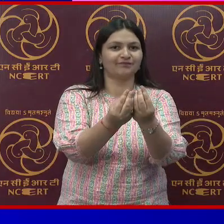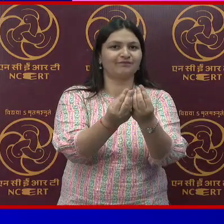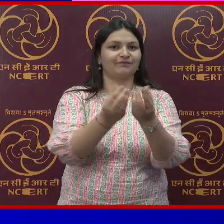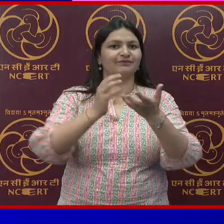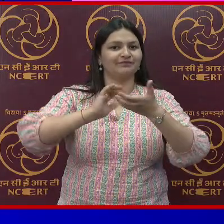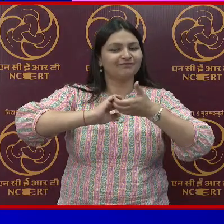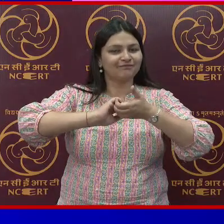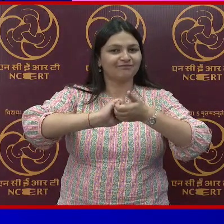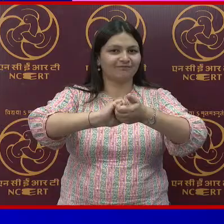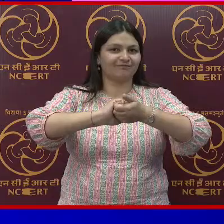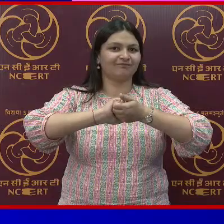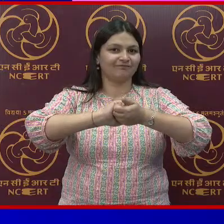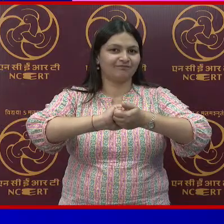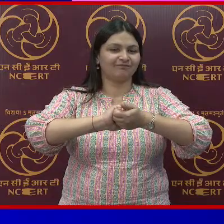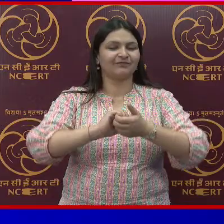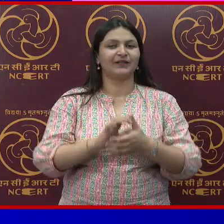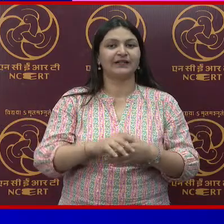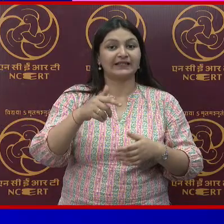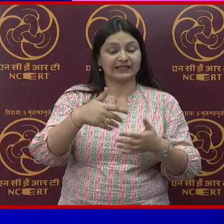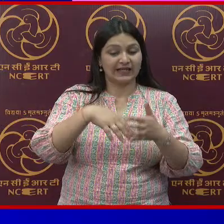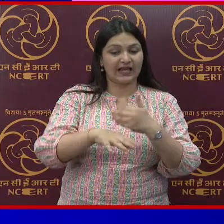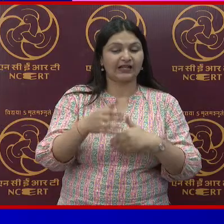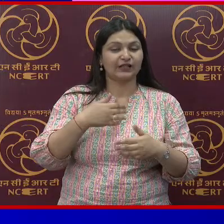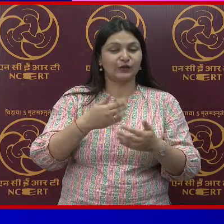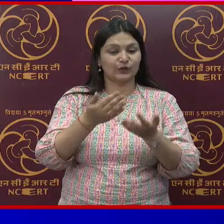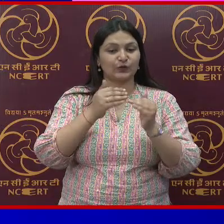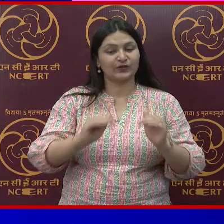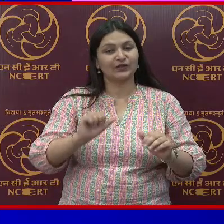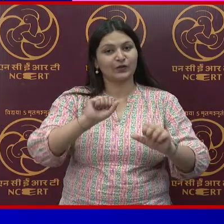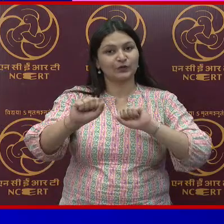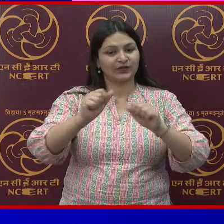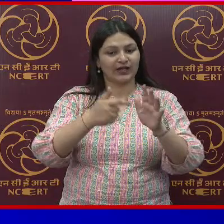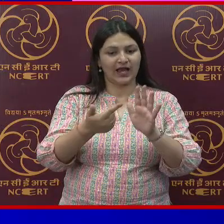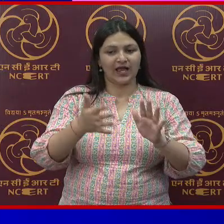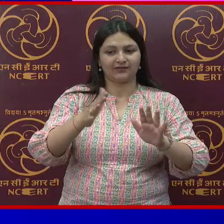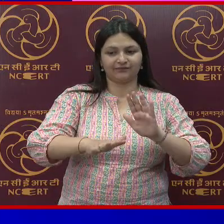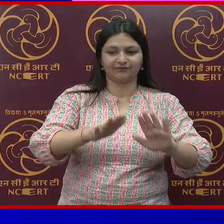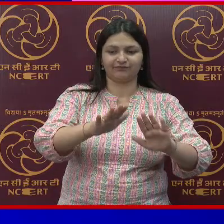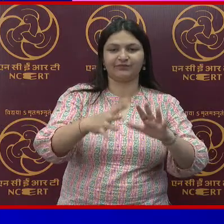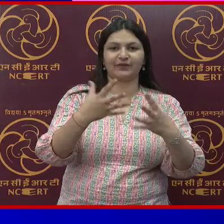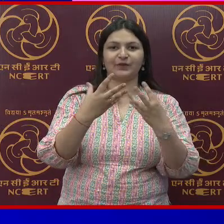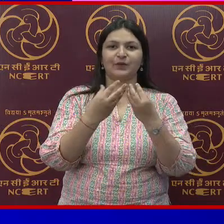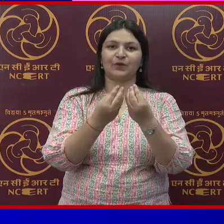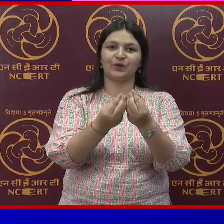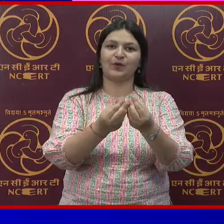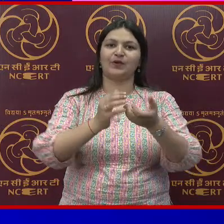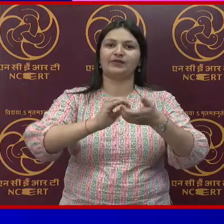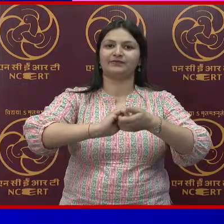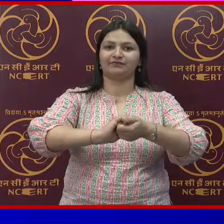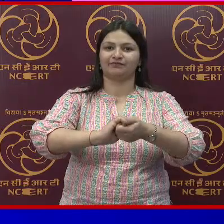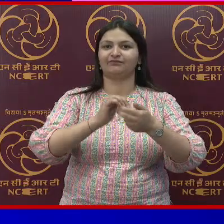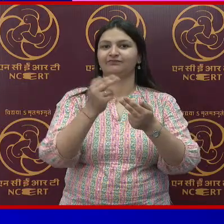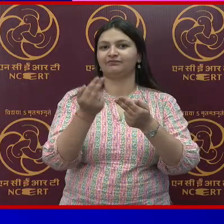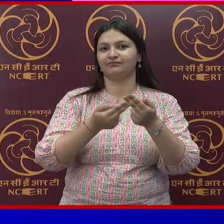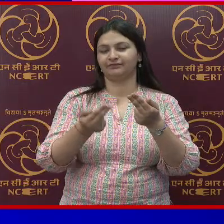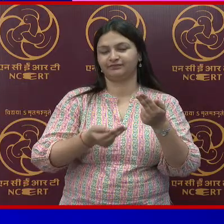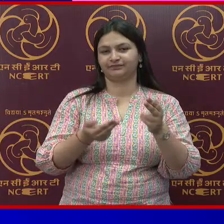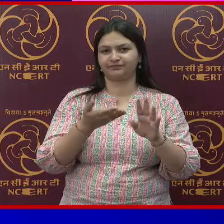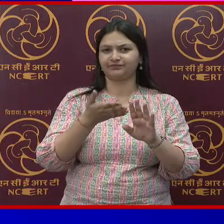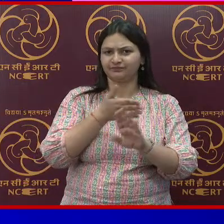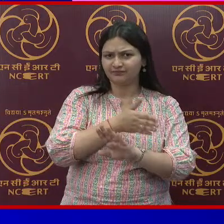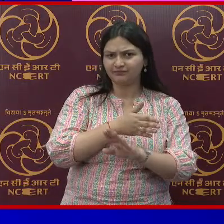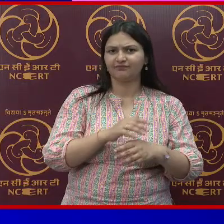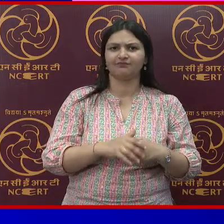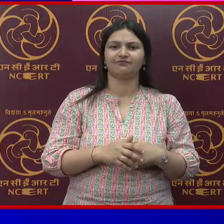where everybody has given his or her palm Palm imprint. imprints. Okay. So Beautiful. yes. Now before